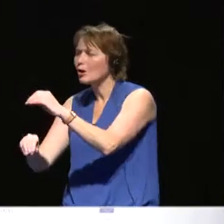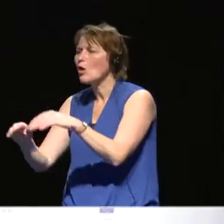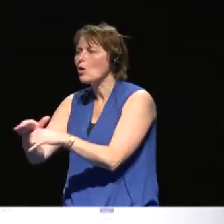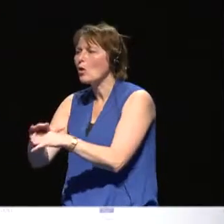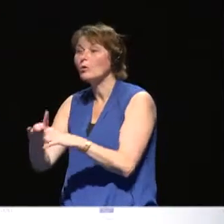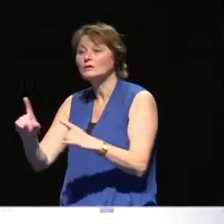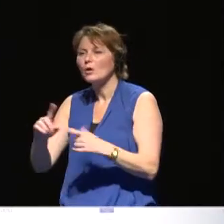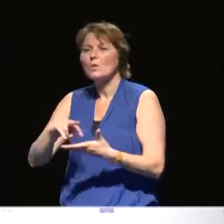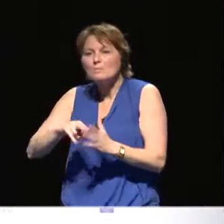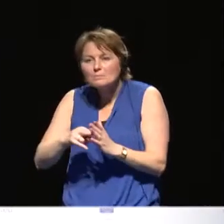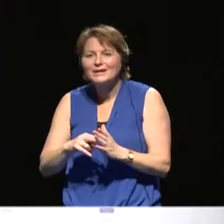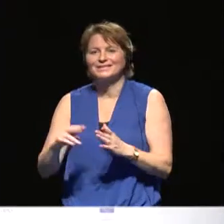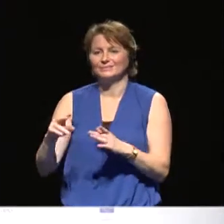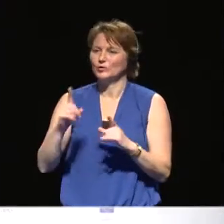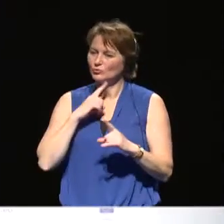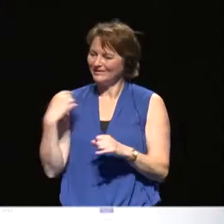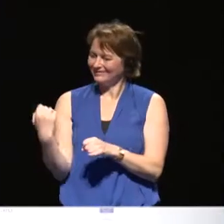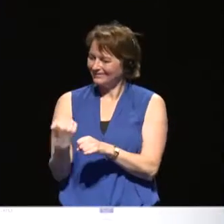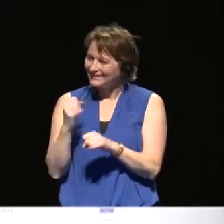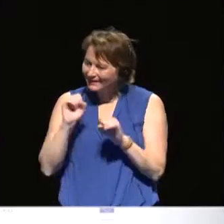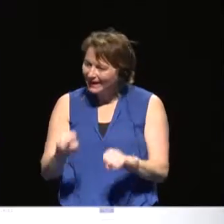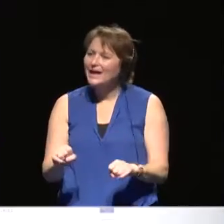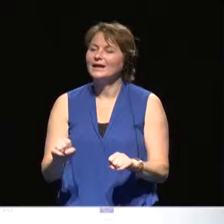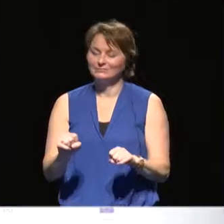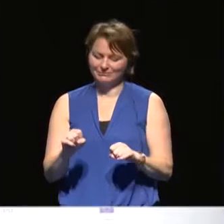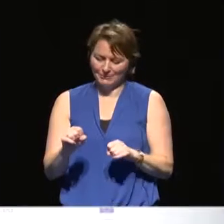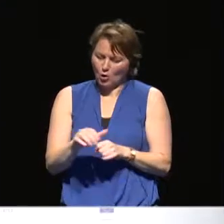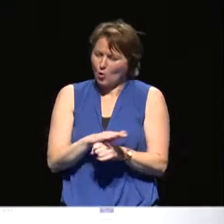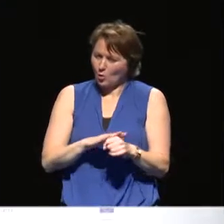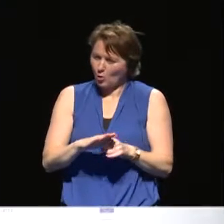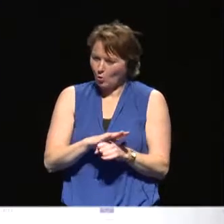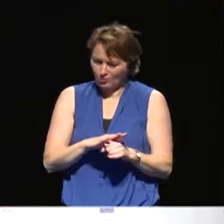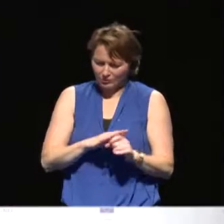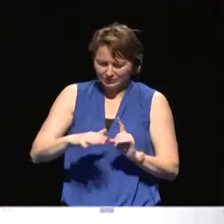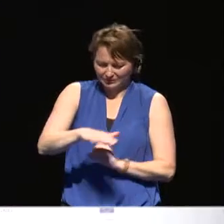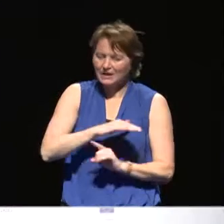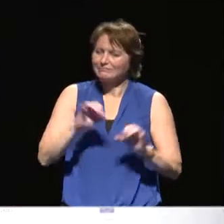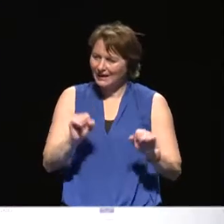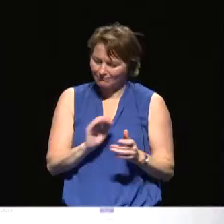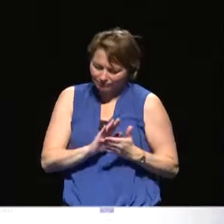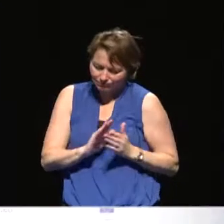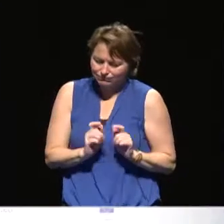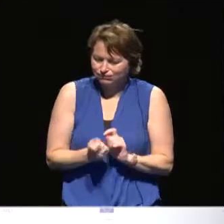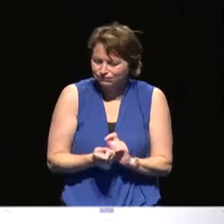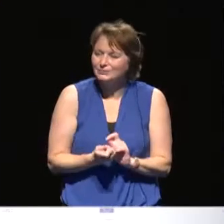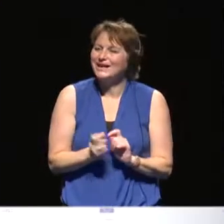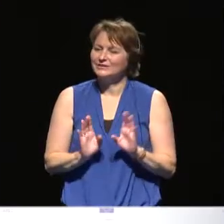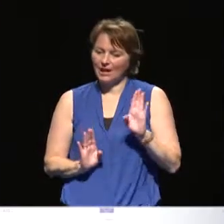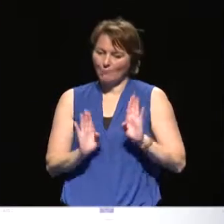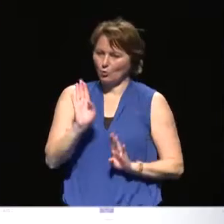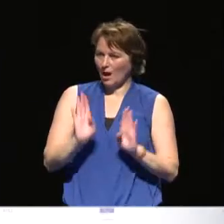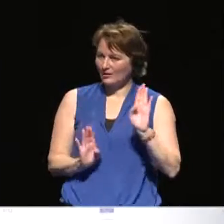the creation of the democratic societies at the local level. What we have done and what we have focused